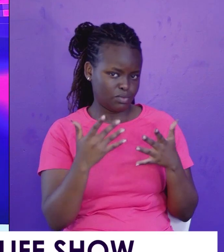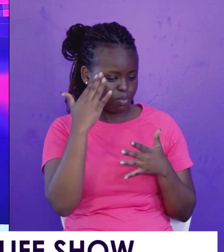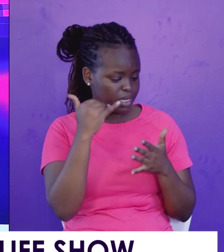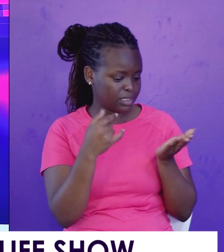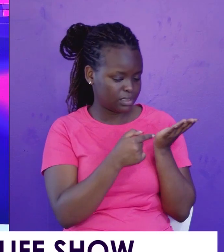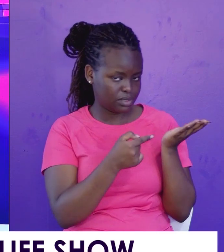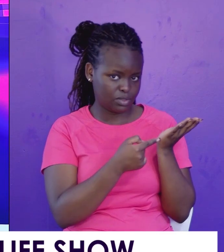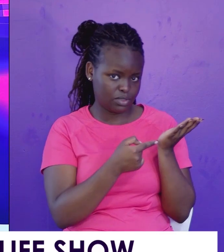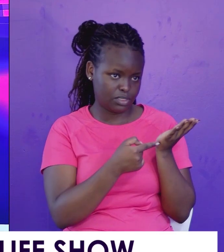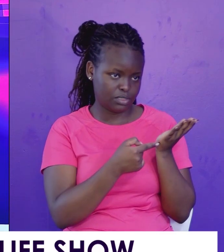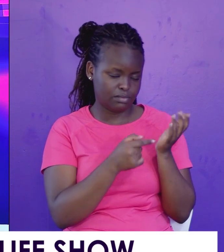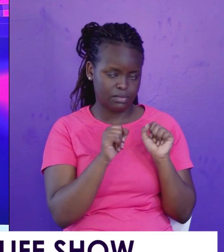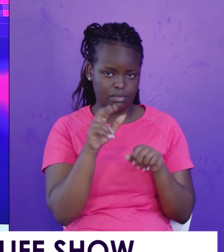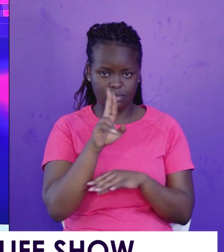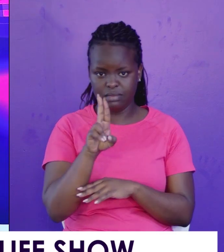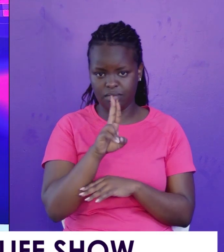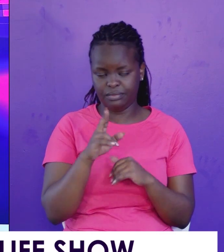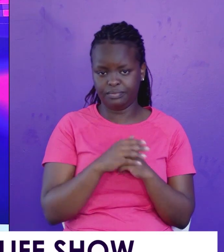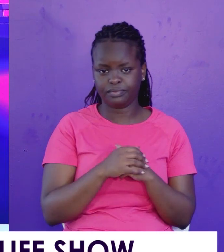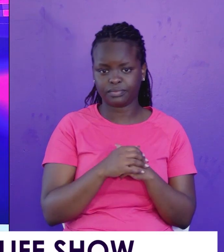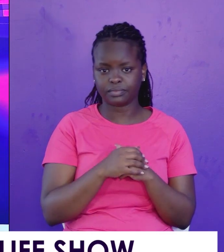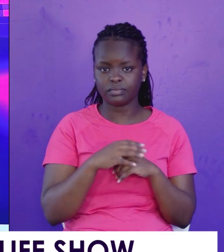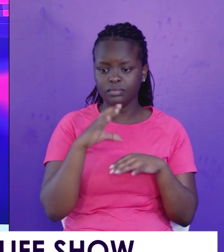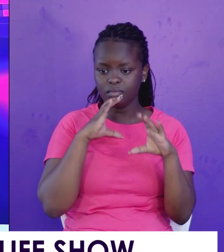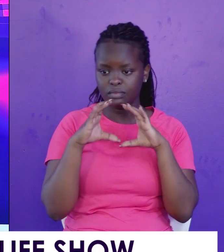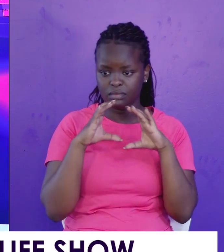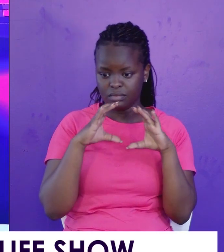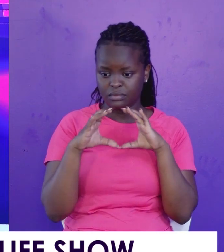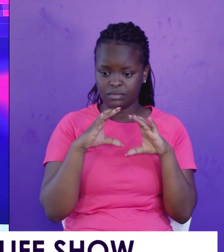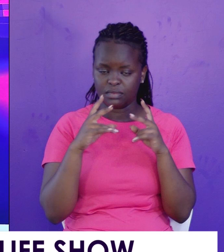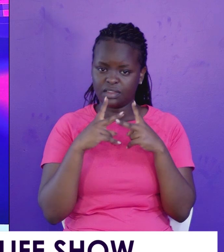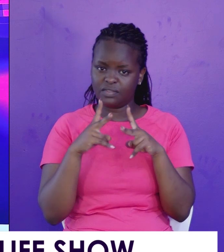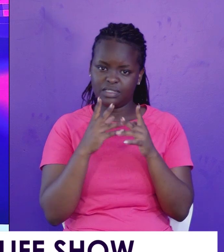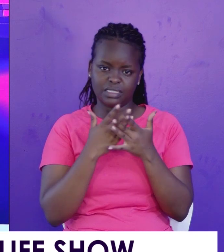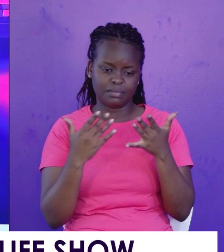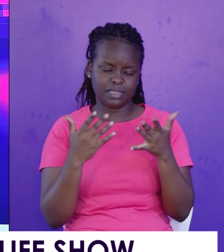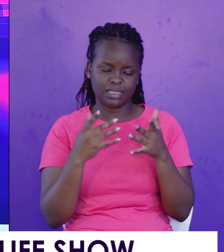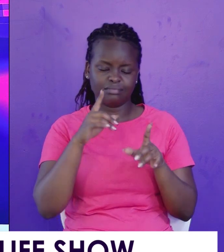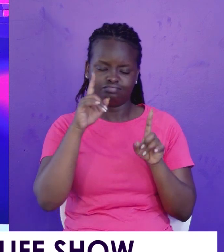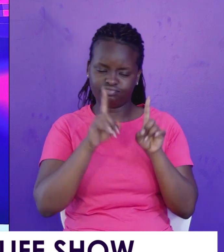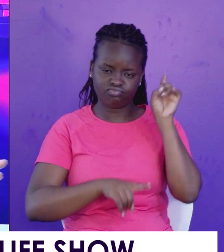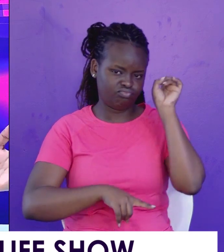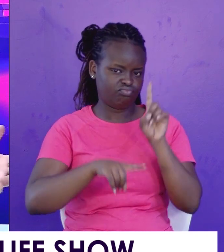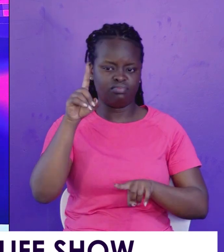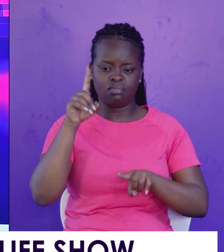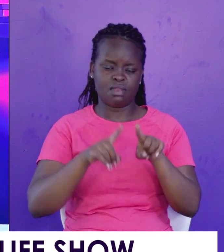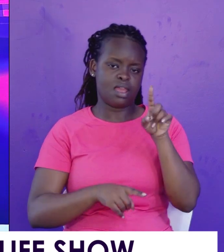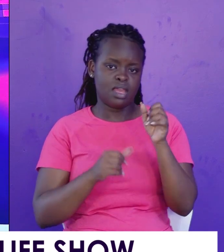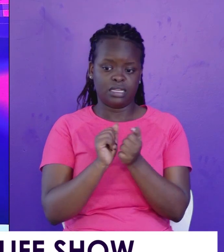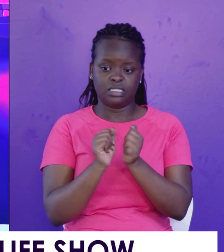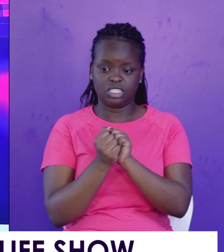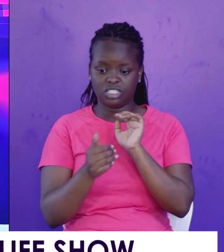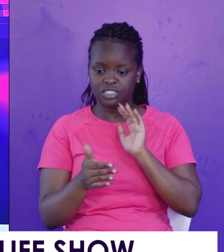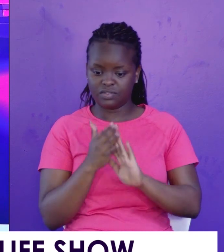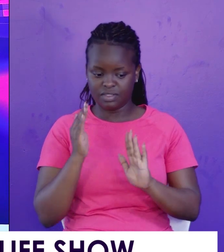creates something that you can use. So communication is something that is dynamic. It changes with a lot